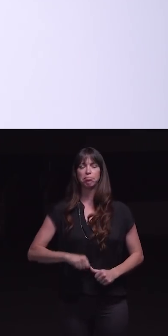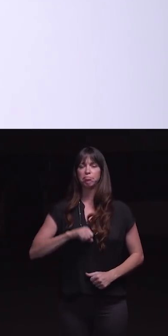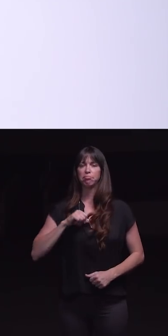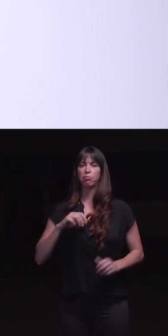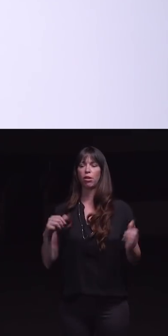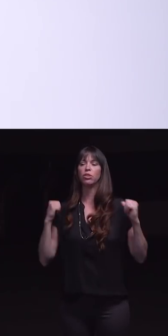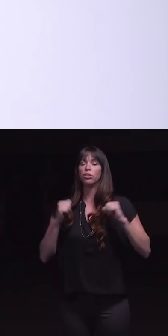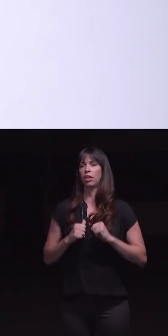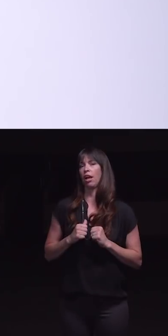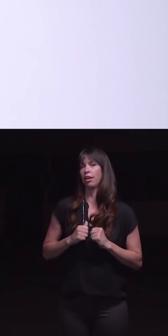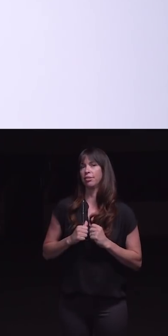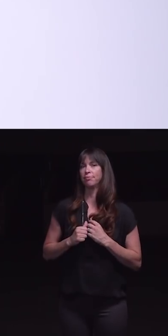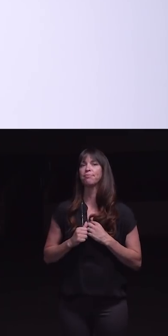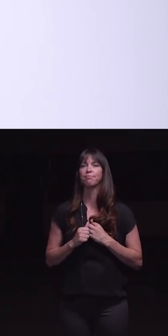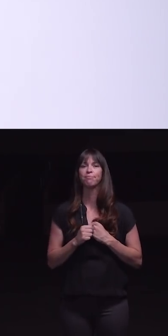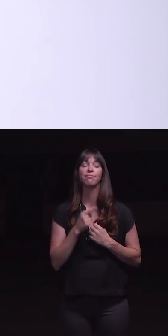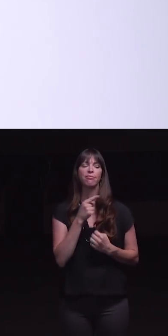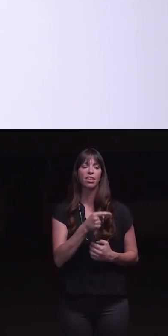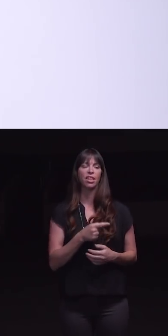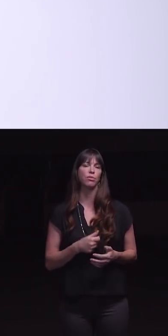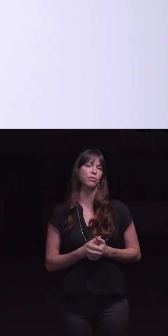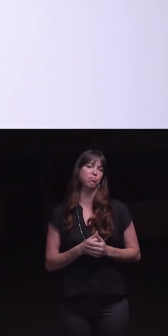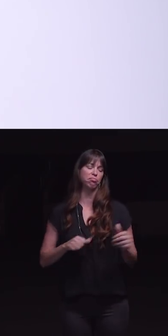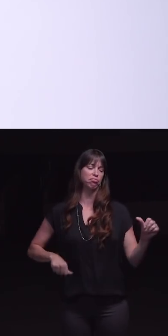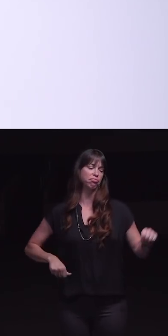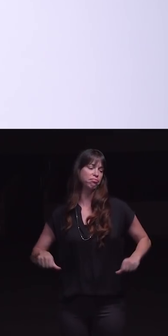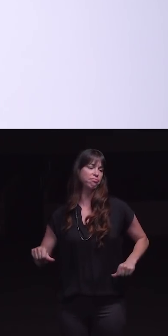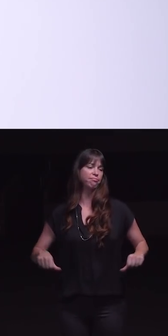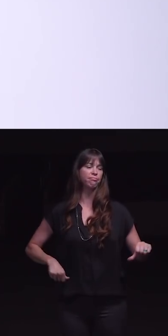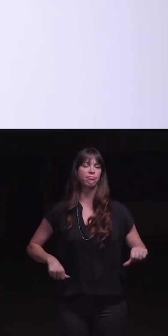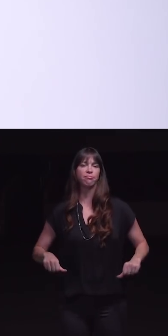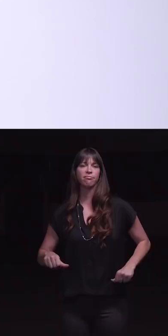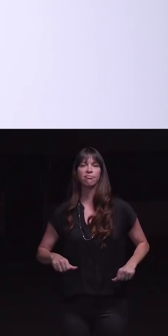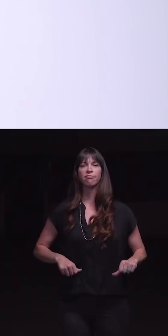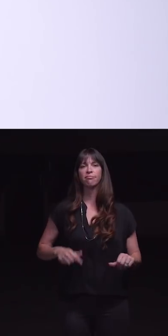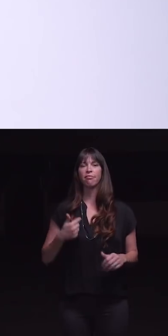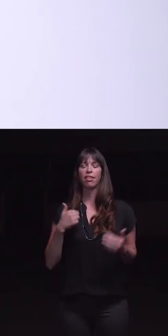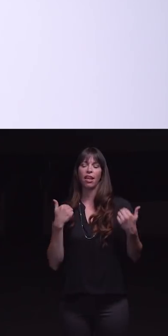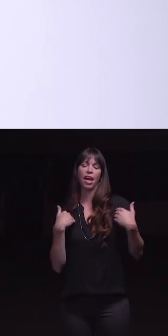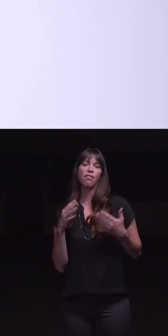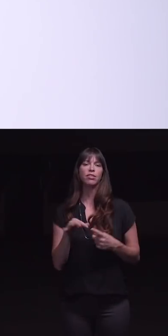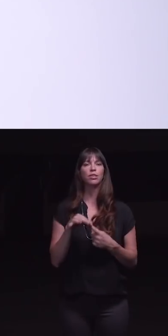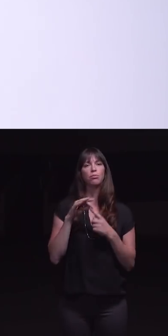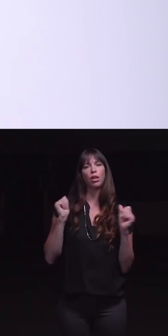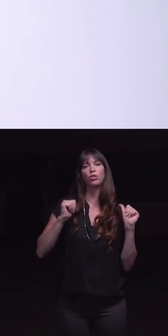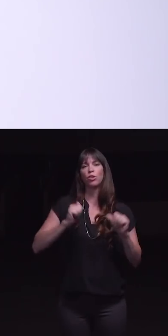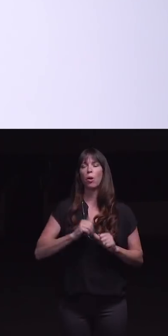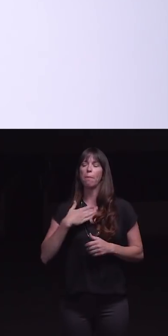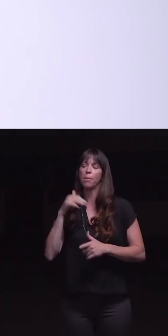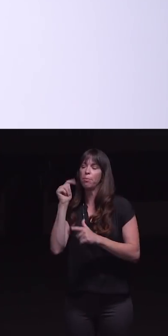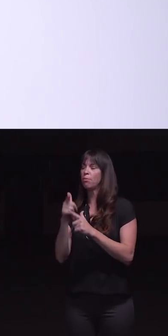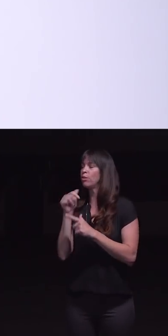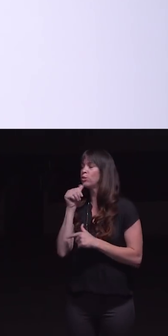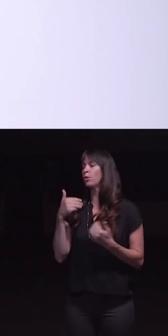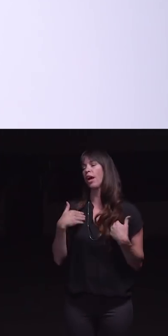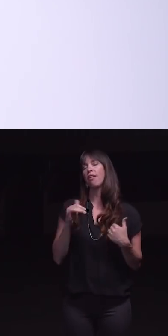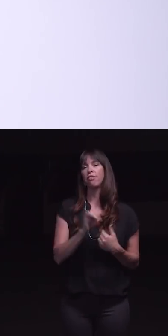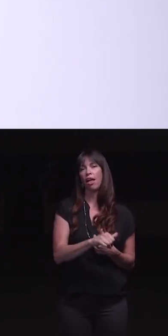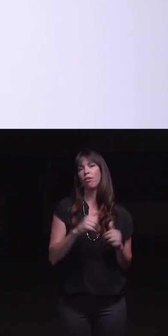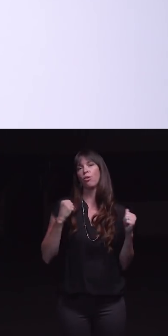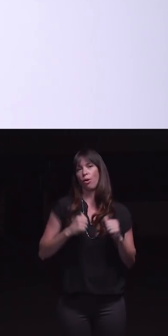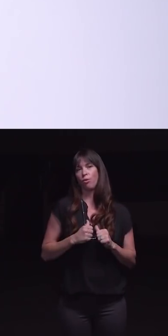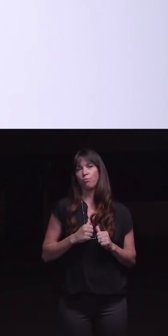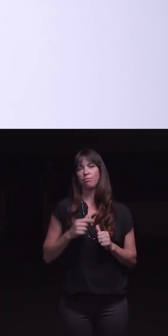pride. Not just with pride, he was arrogant about it, just strutting. You know, I got the coat, and the brothers don't have the coat.